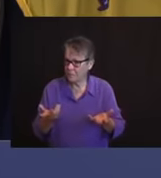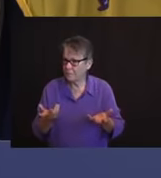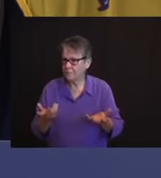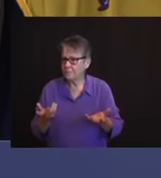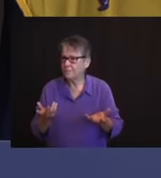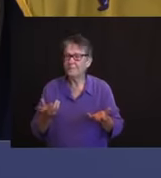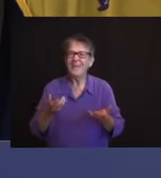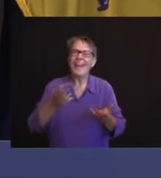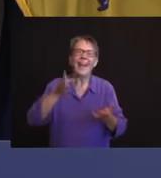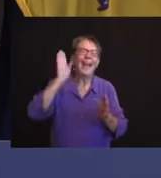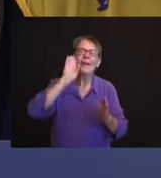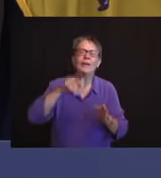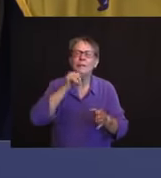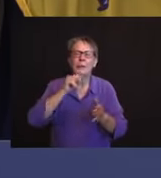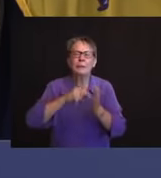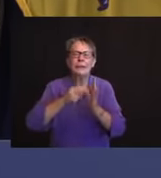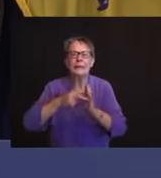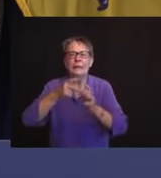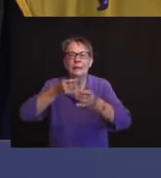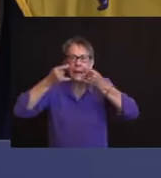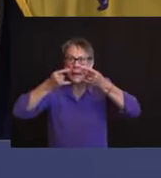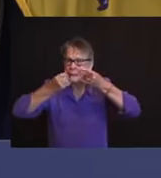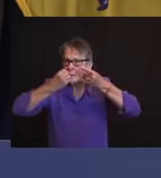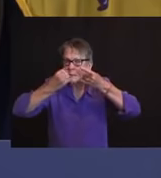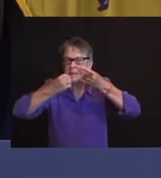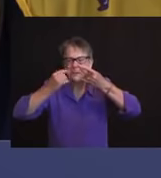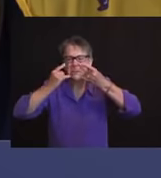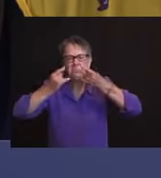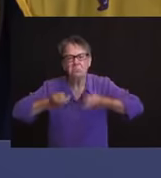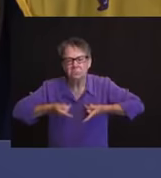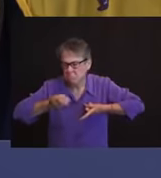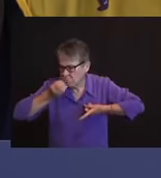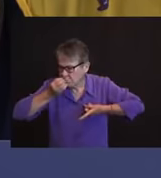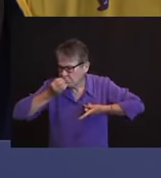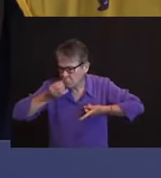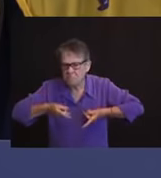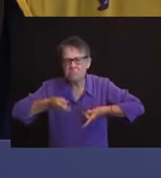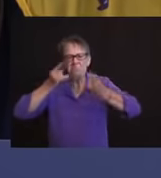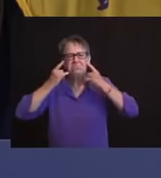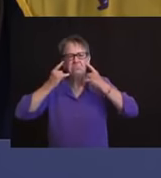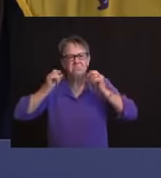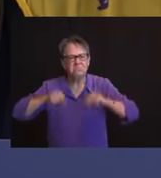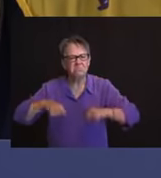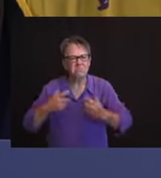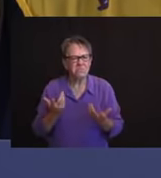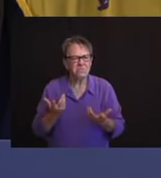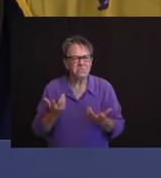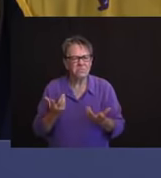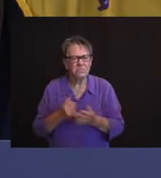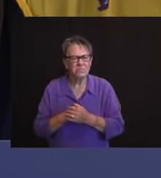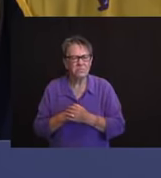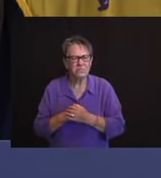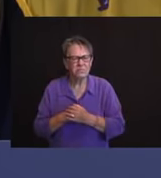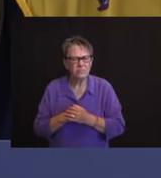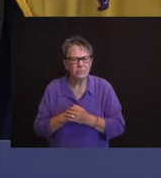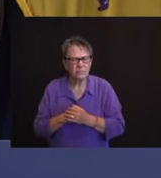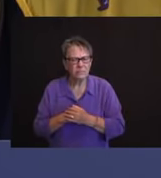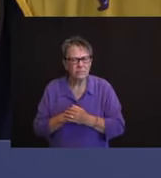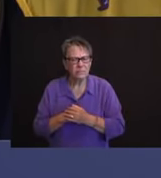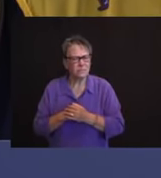mean as a general matter. Would love to see that get amped up. But I didn't see outside a lot of examples where it